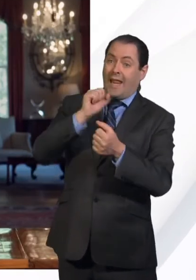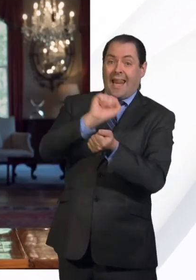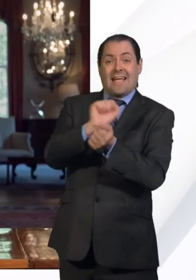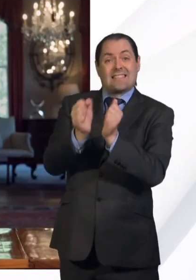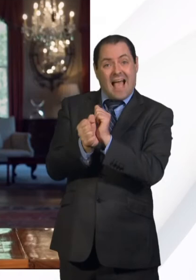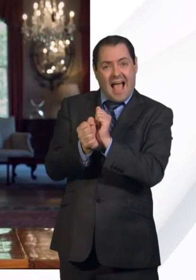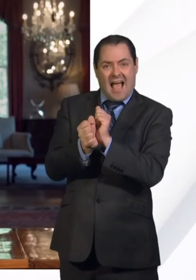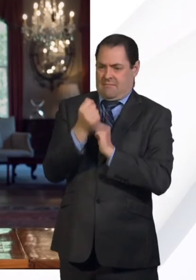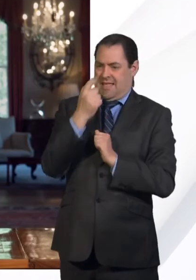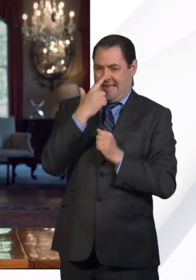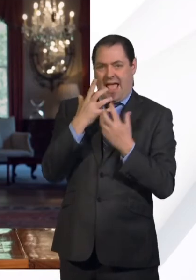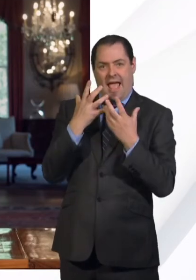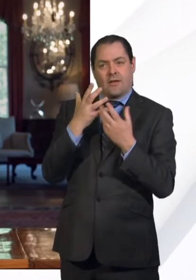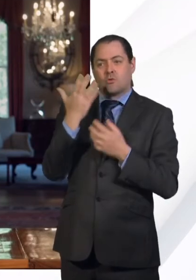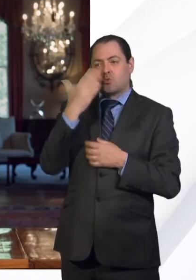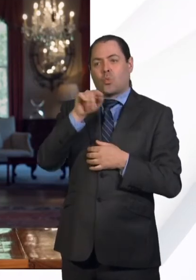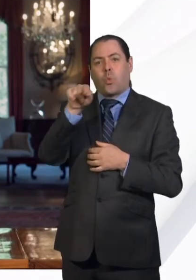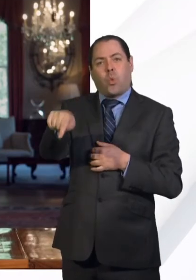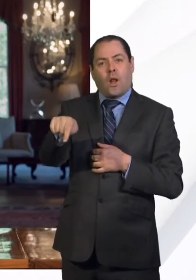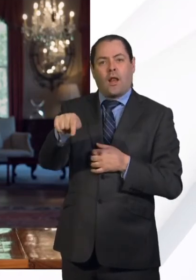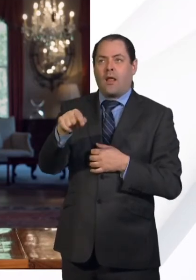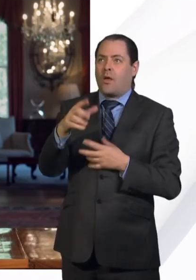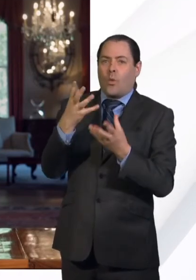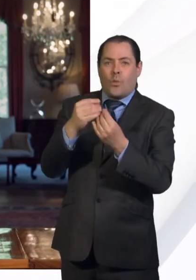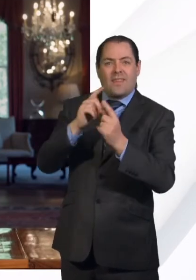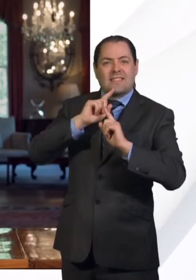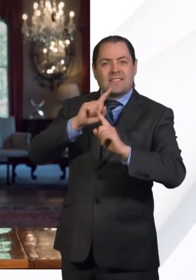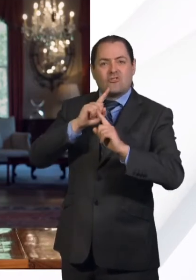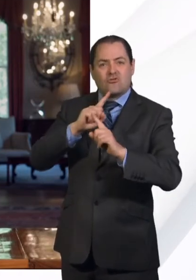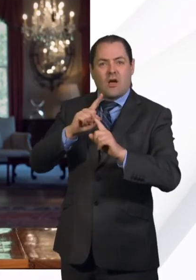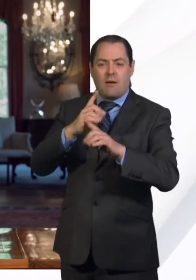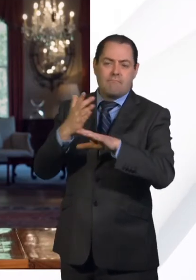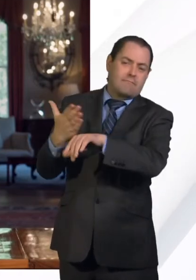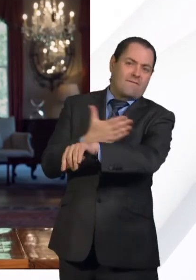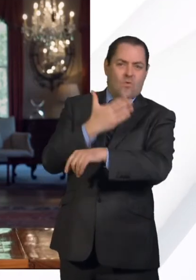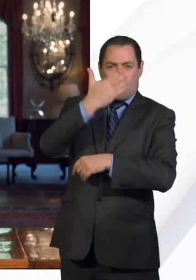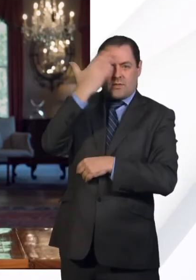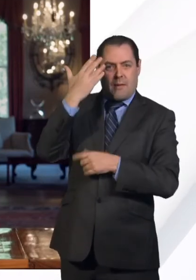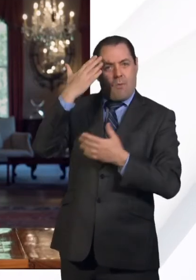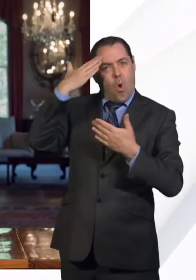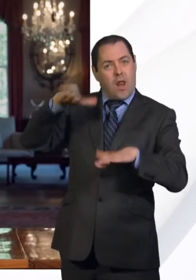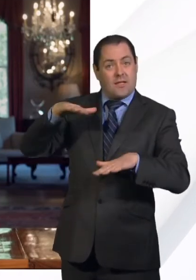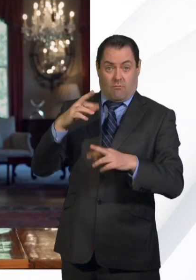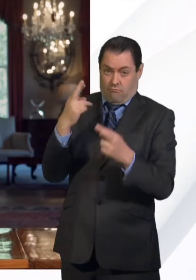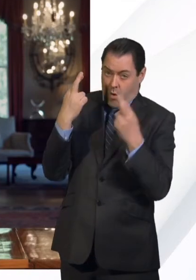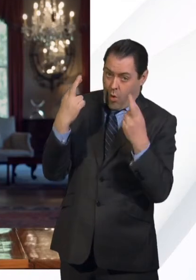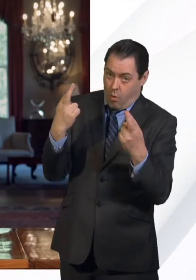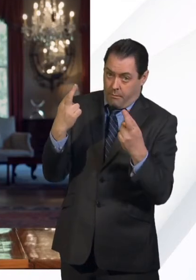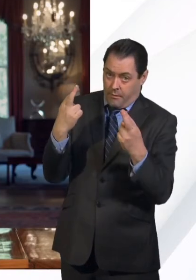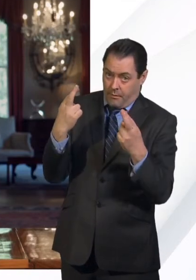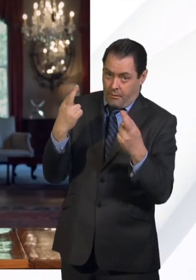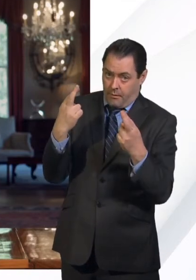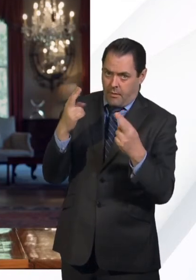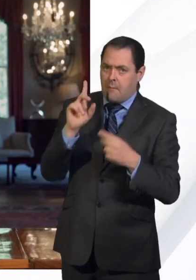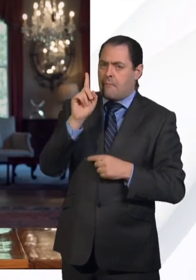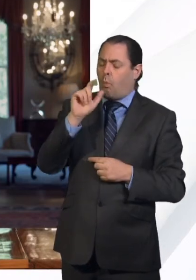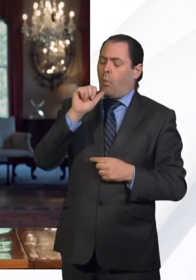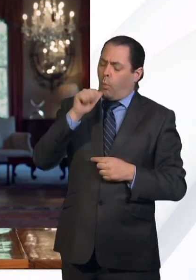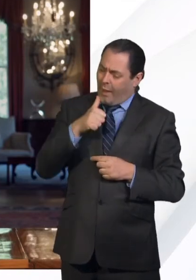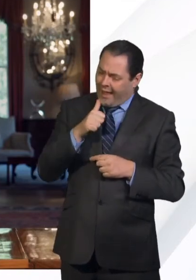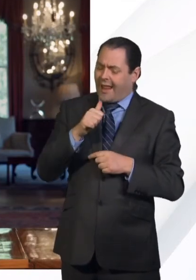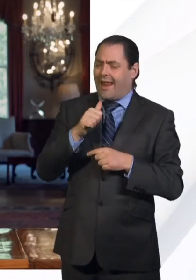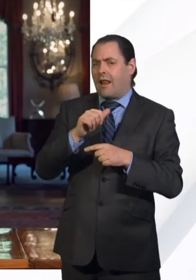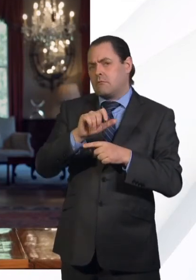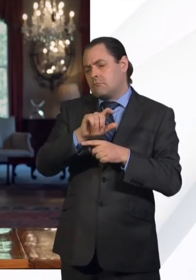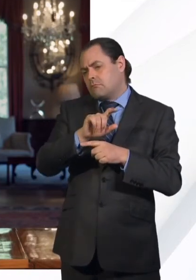some time with their teachers before the holidays, and we'll shortly be setting out detailed guidance on how to make it work in schools